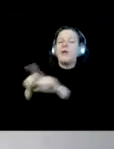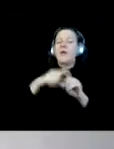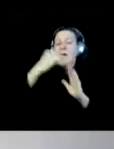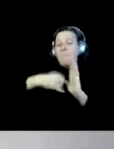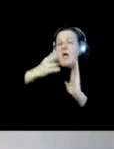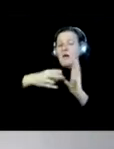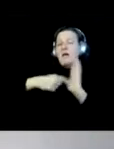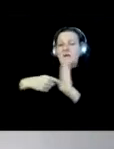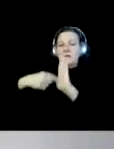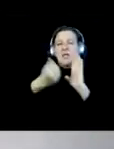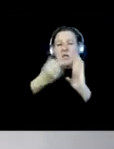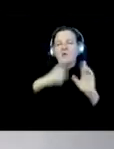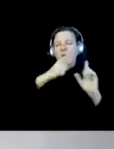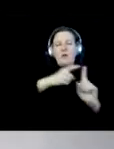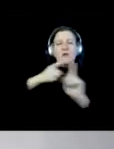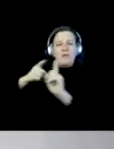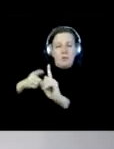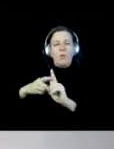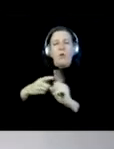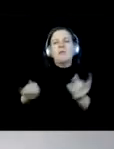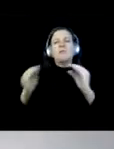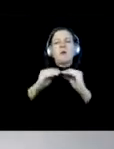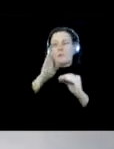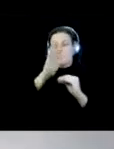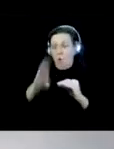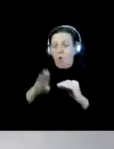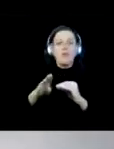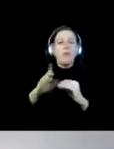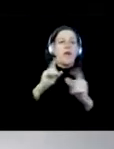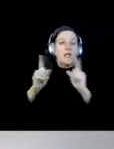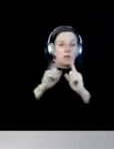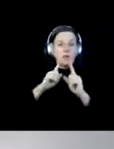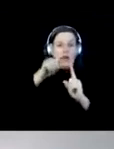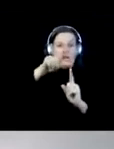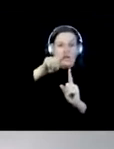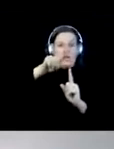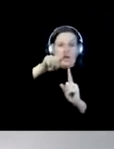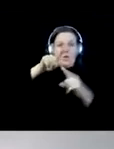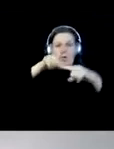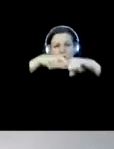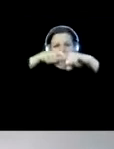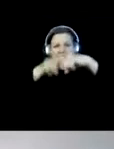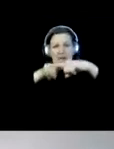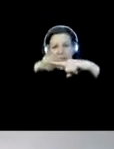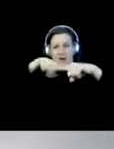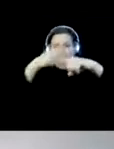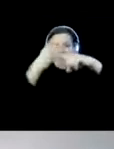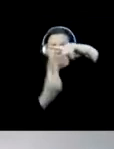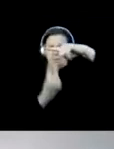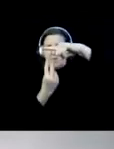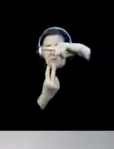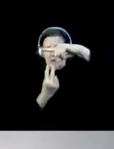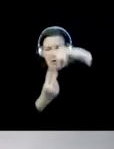in this work. There's more direct address. You're suspended upside down. There's upright speaking. There's several